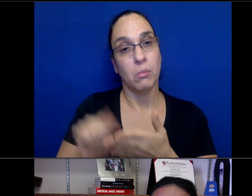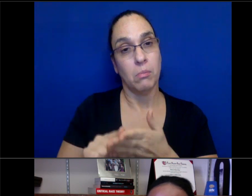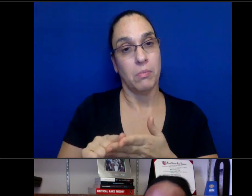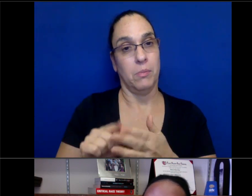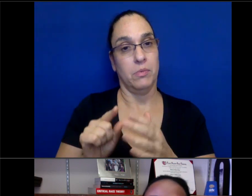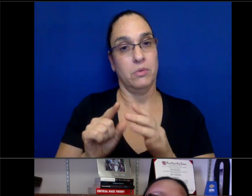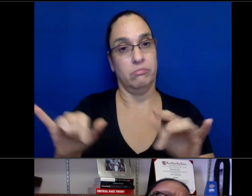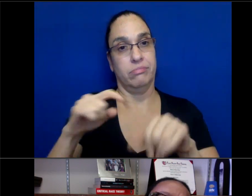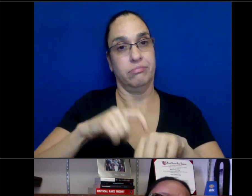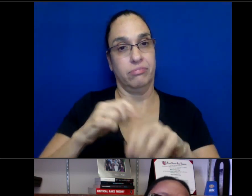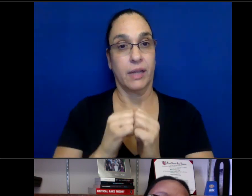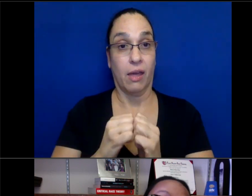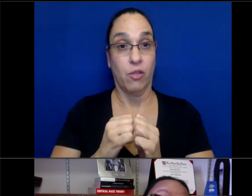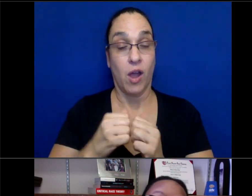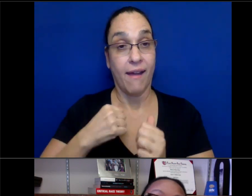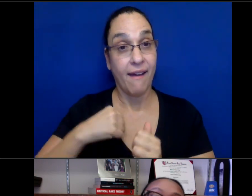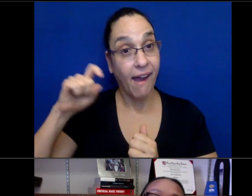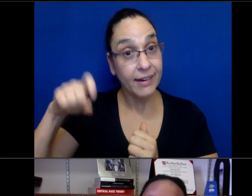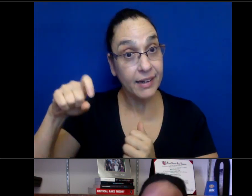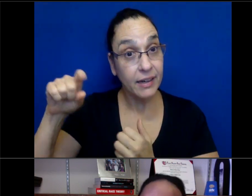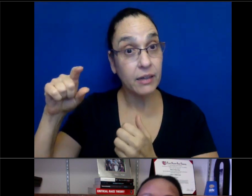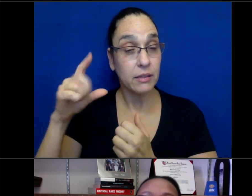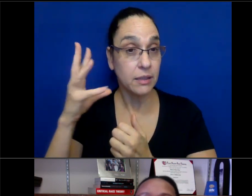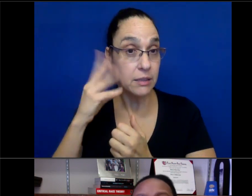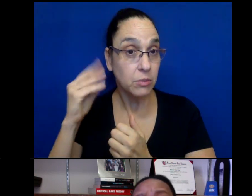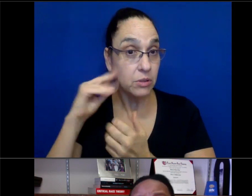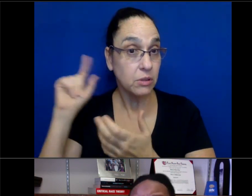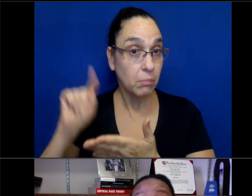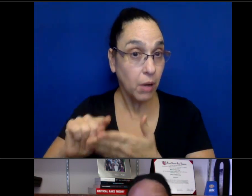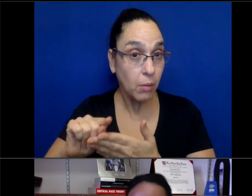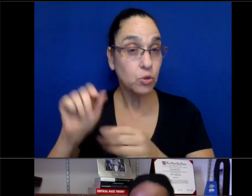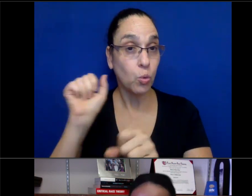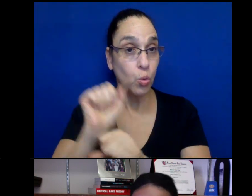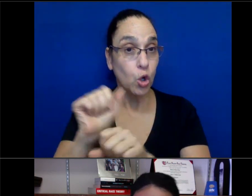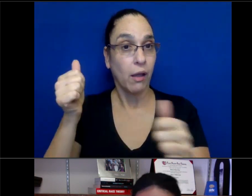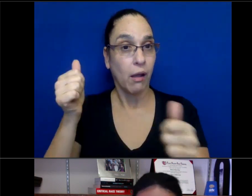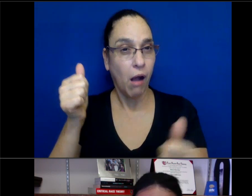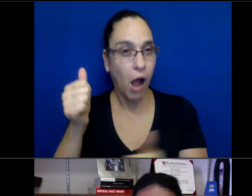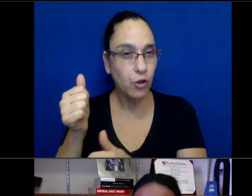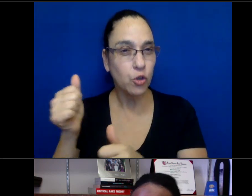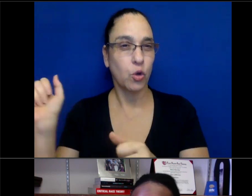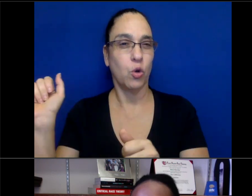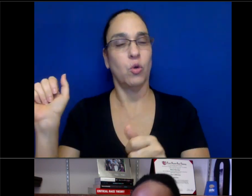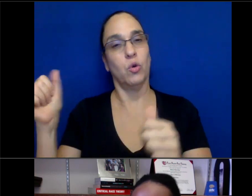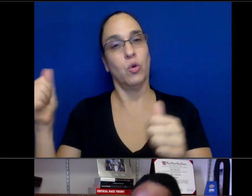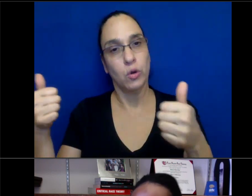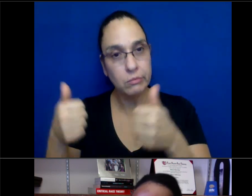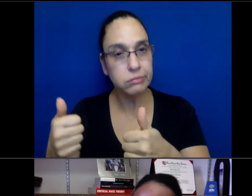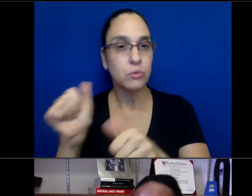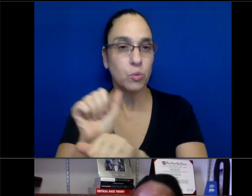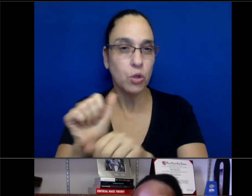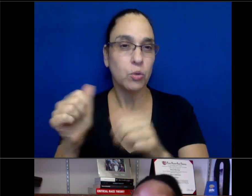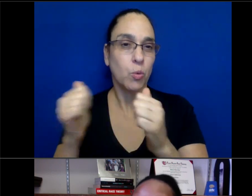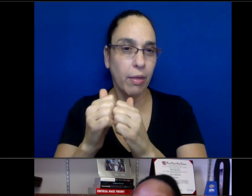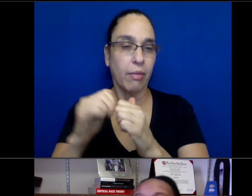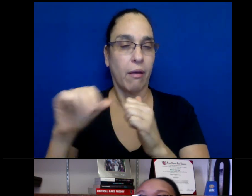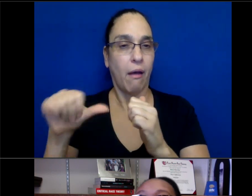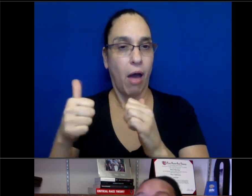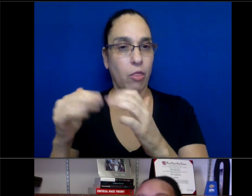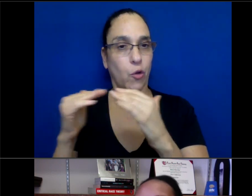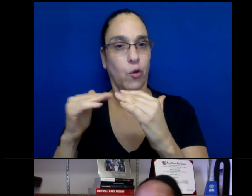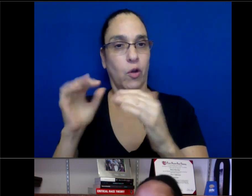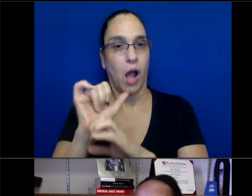I needed the experience of publishing and working under or with another colleague or